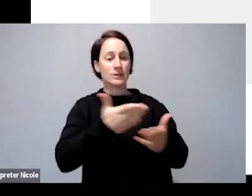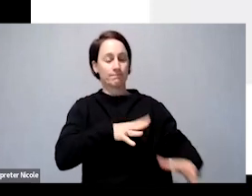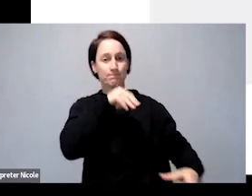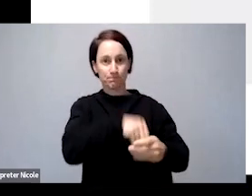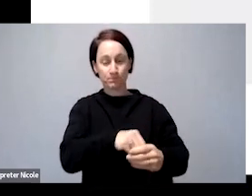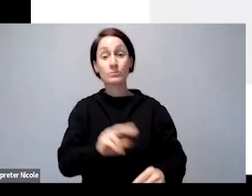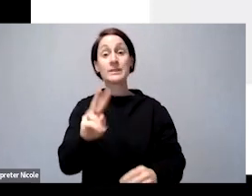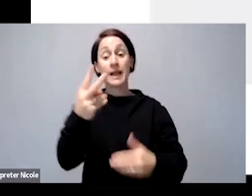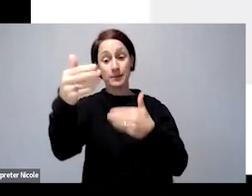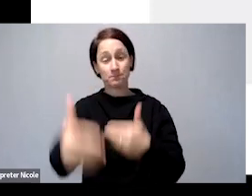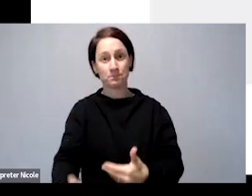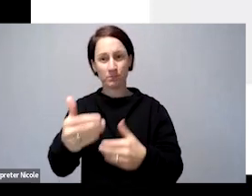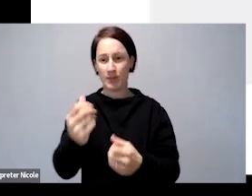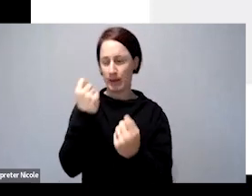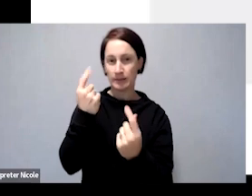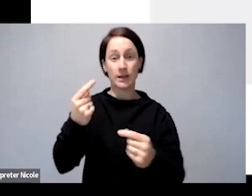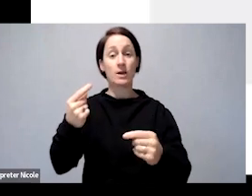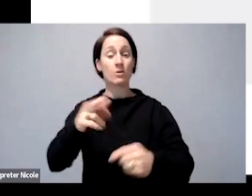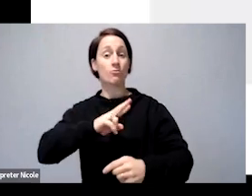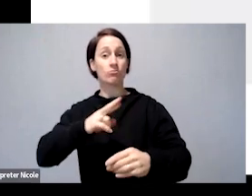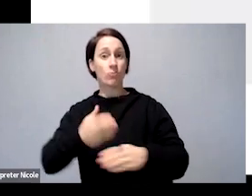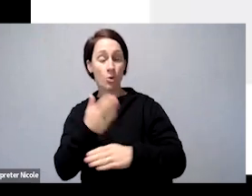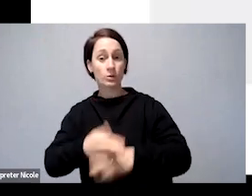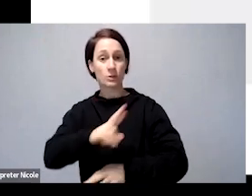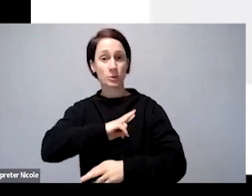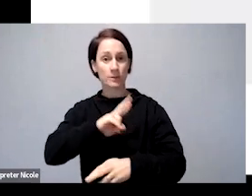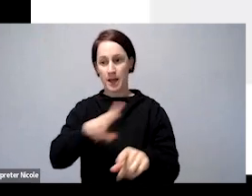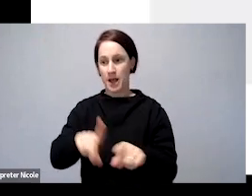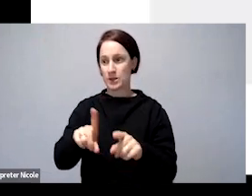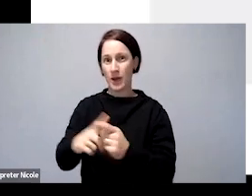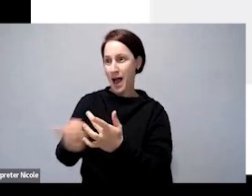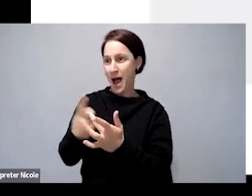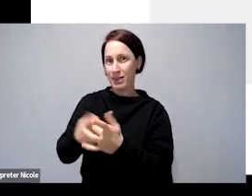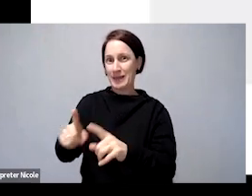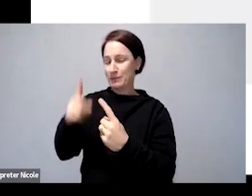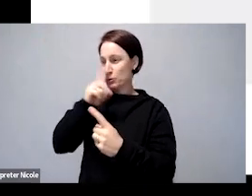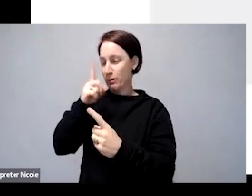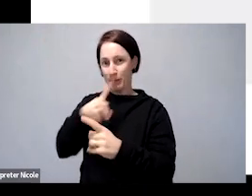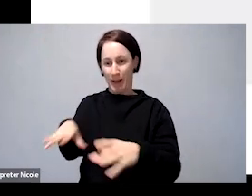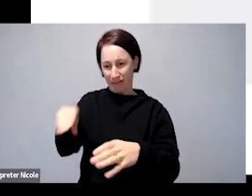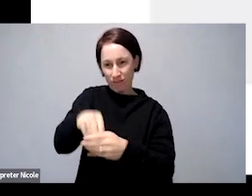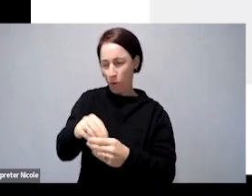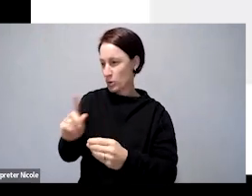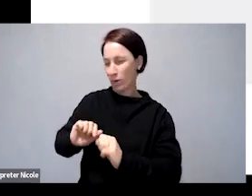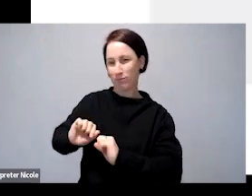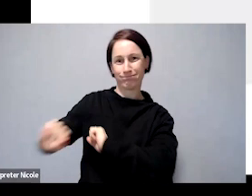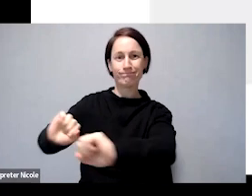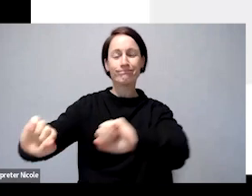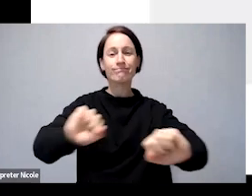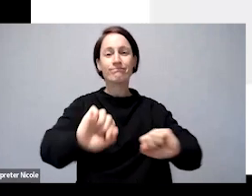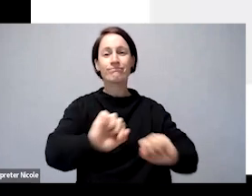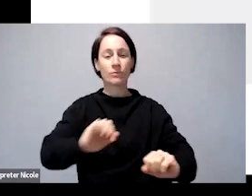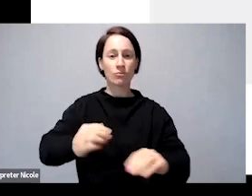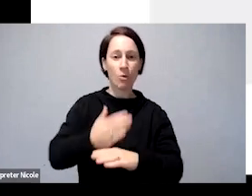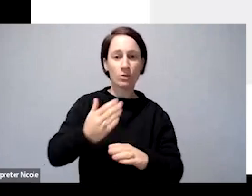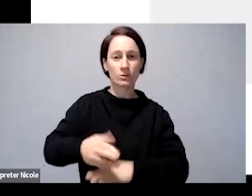really focused on understanding the roles and responsibilities, as well as the contributions of different stakeholders who weren't traditionally or typically